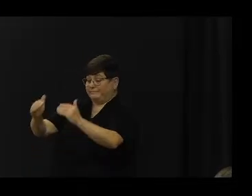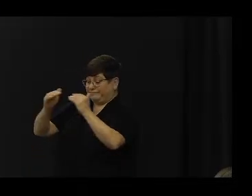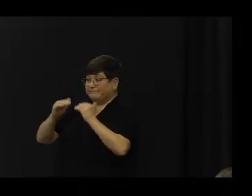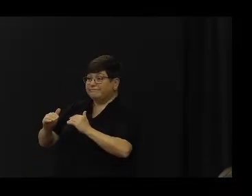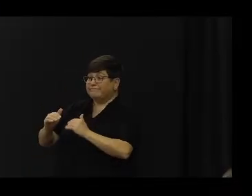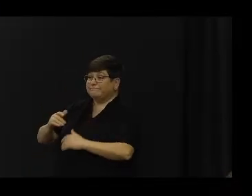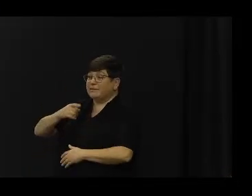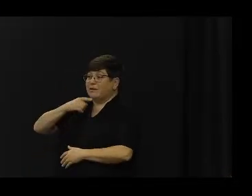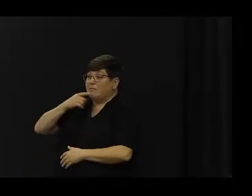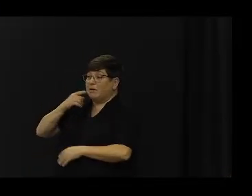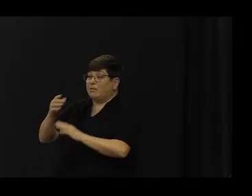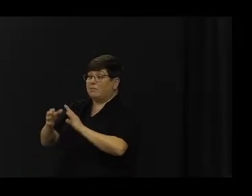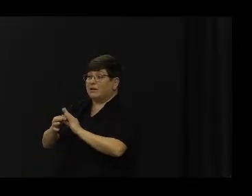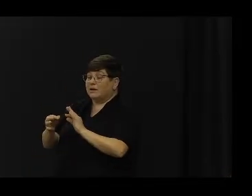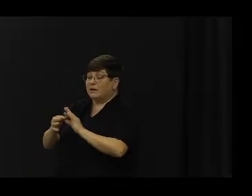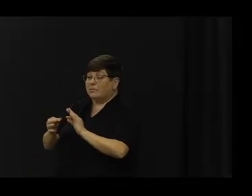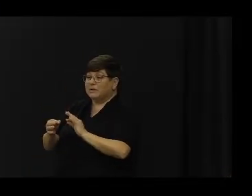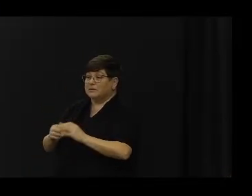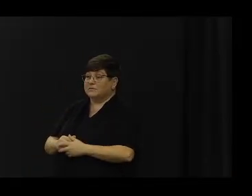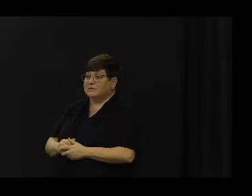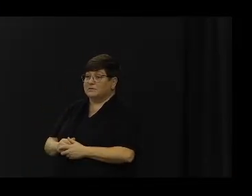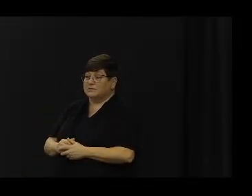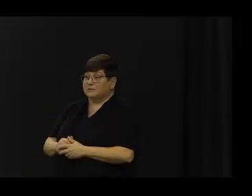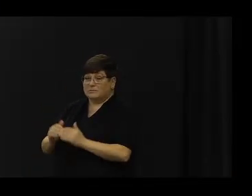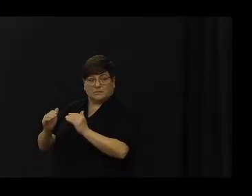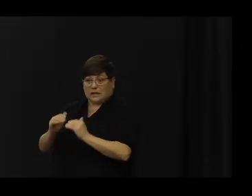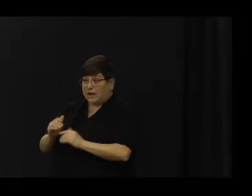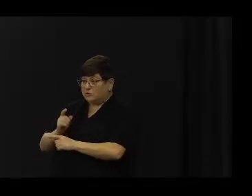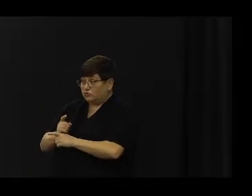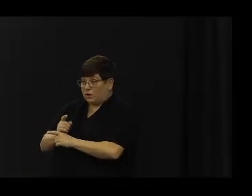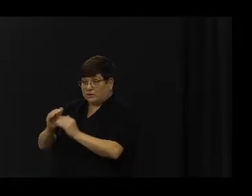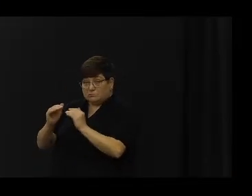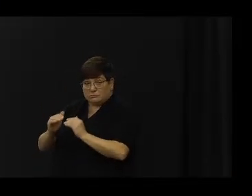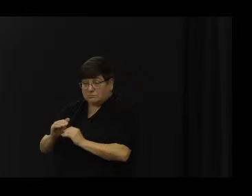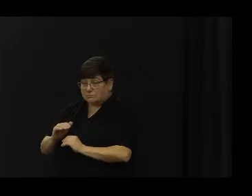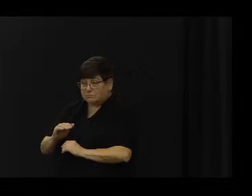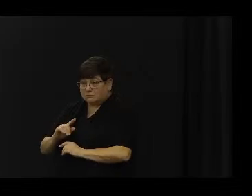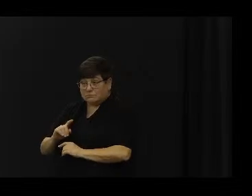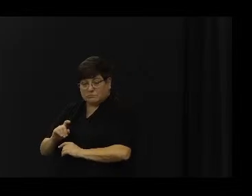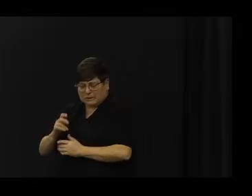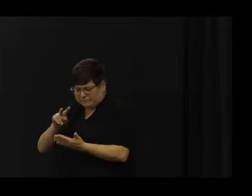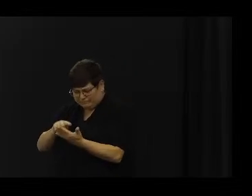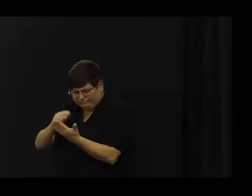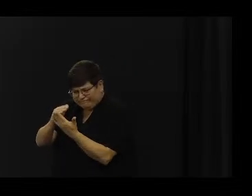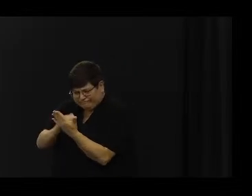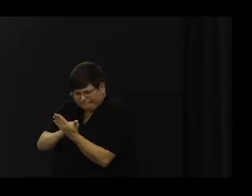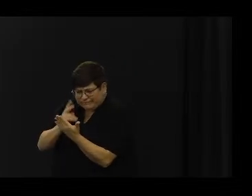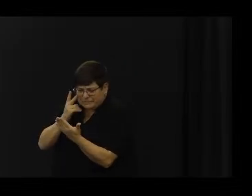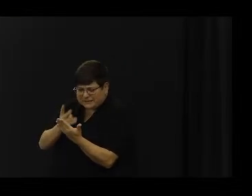on to the public comments. Is that what's next on the agenda? Let me see the list.